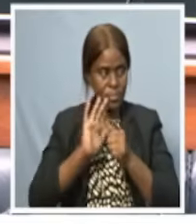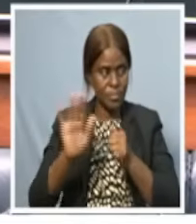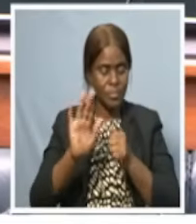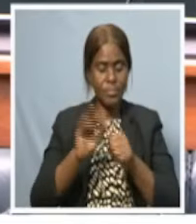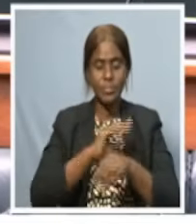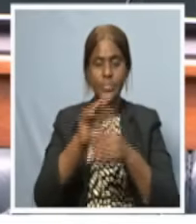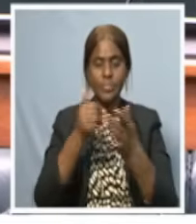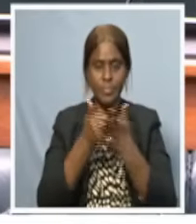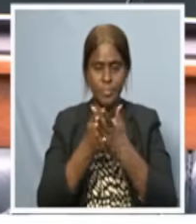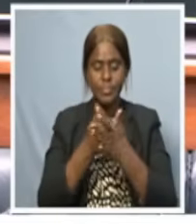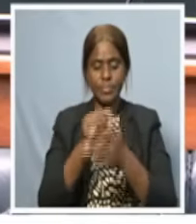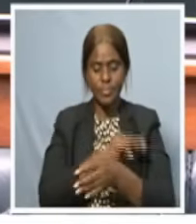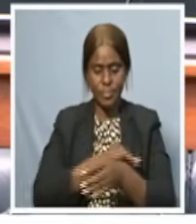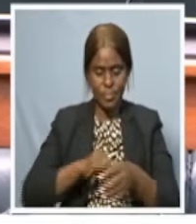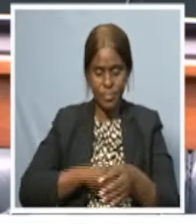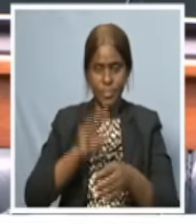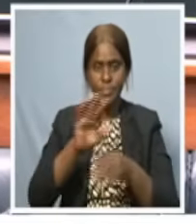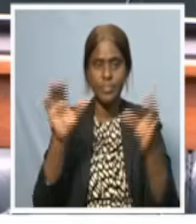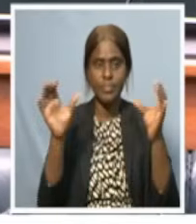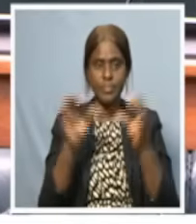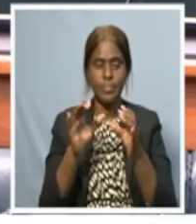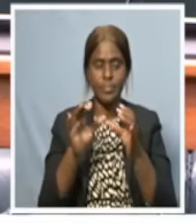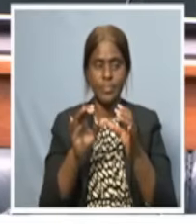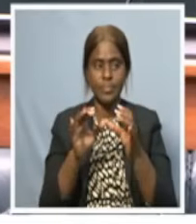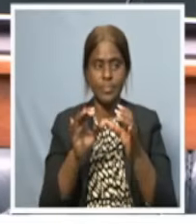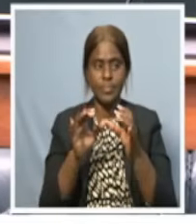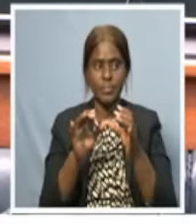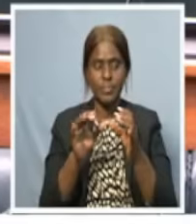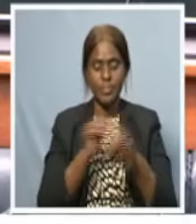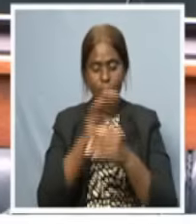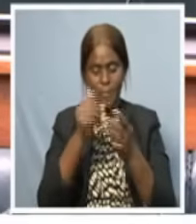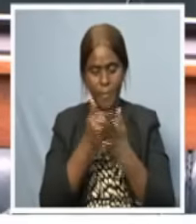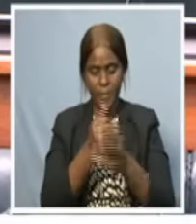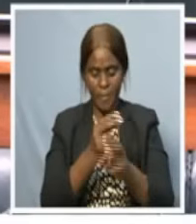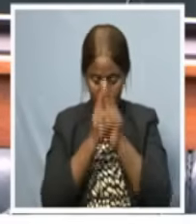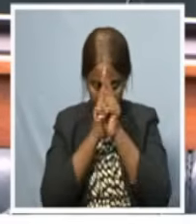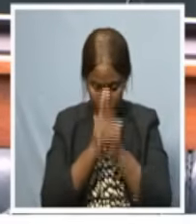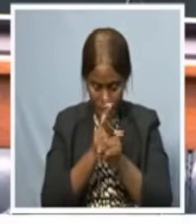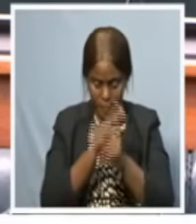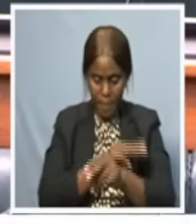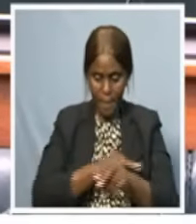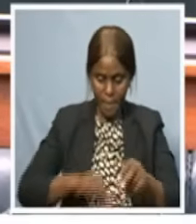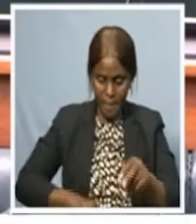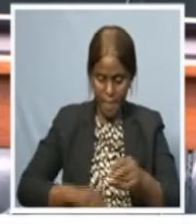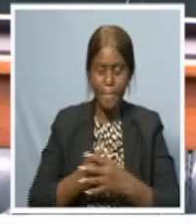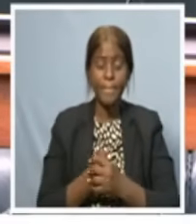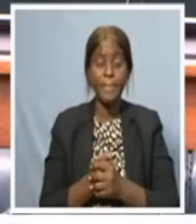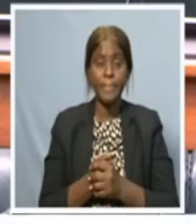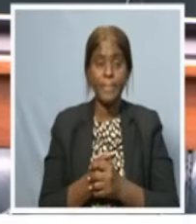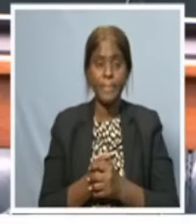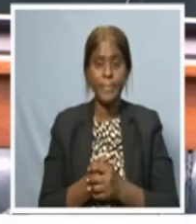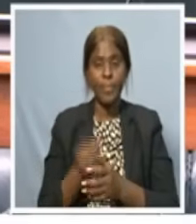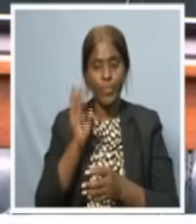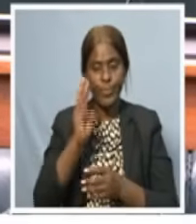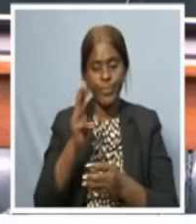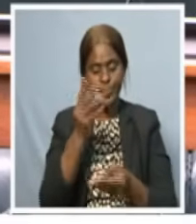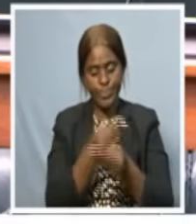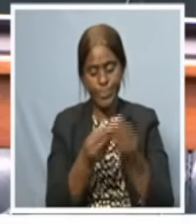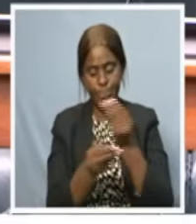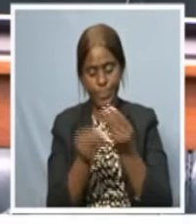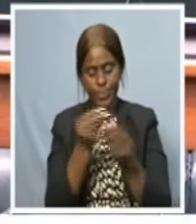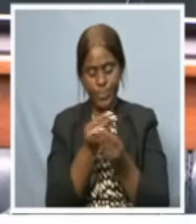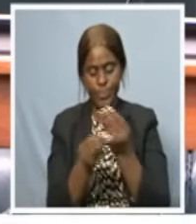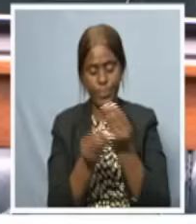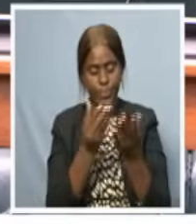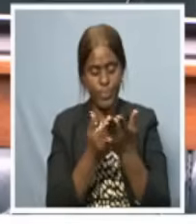the entire membership of the committee, all honorable members who really